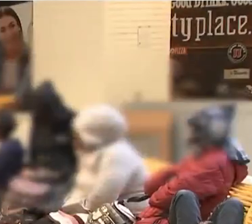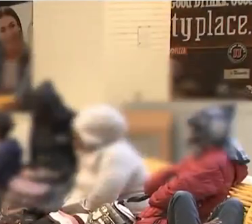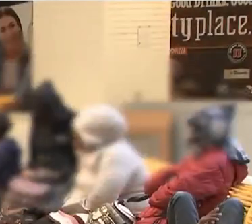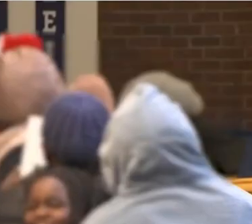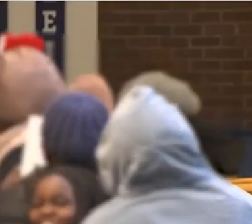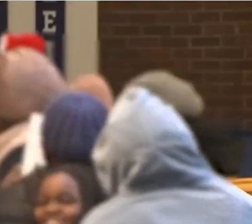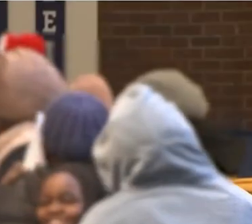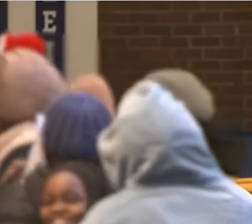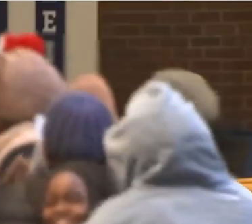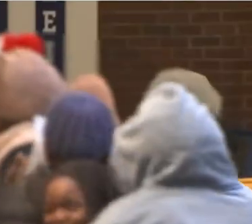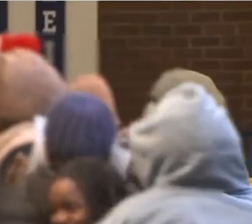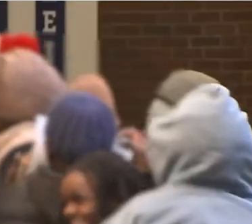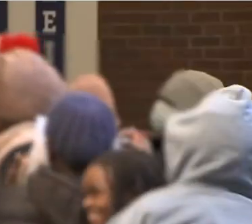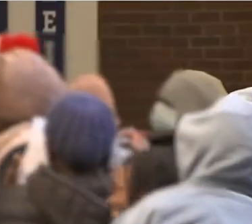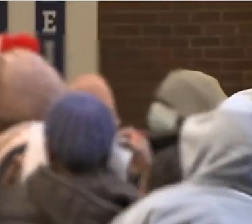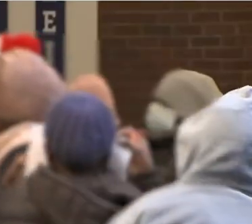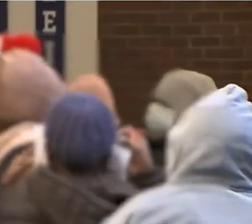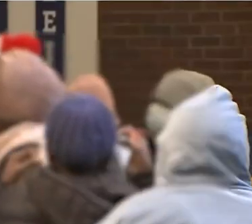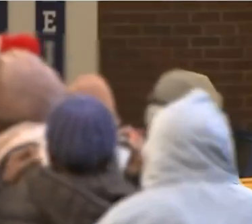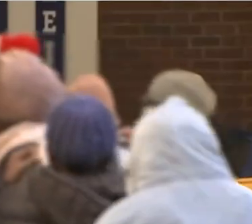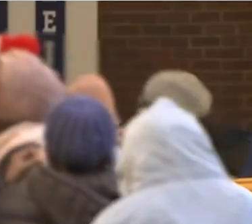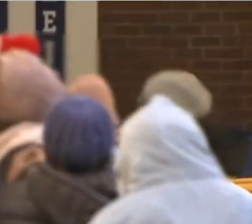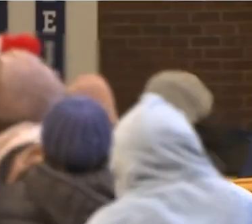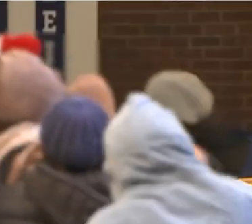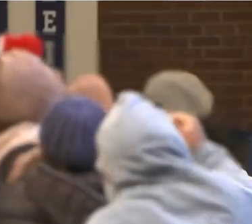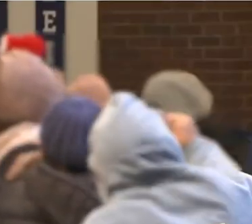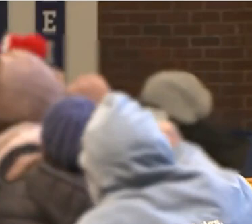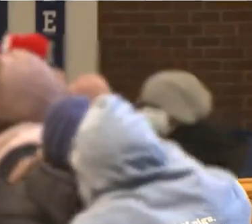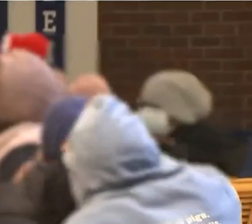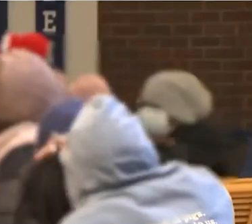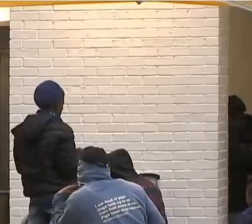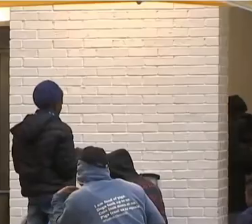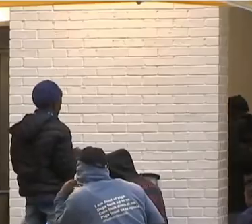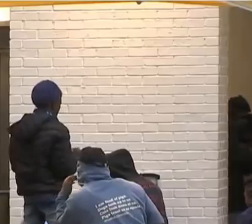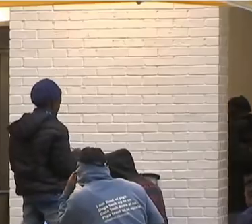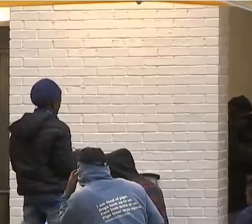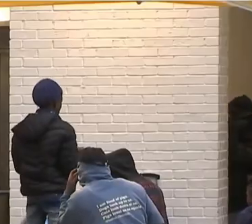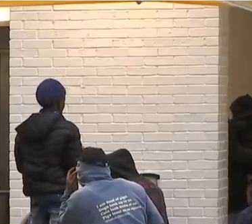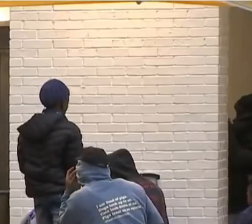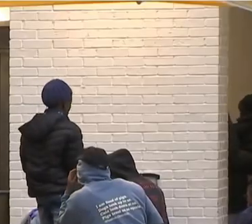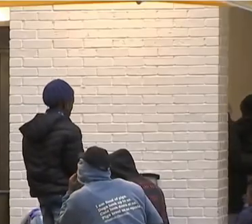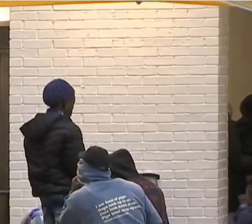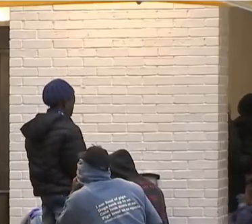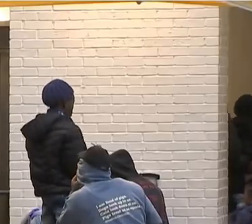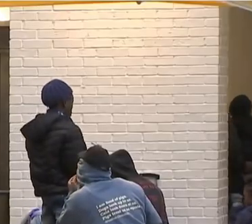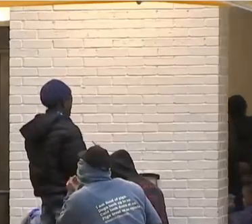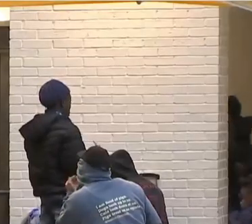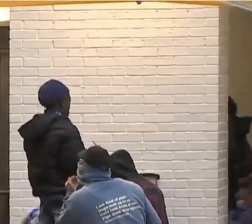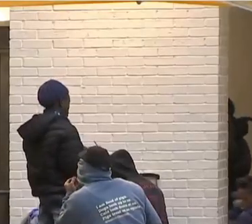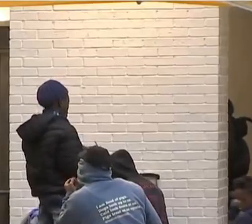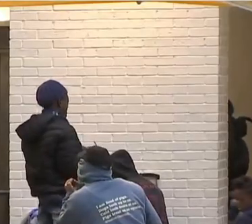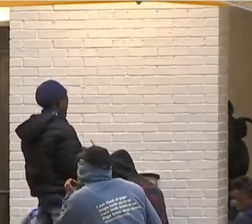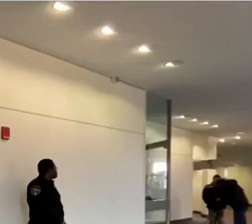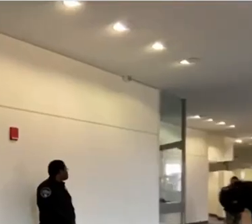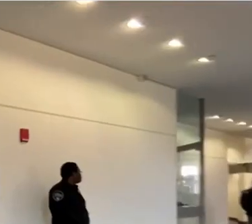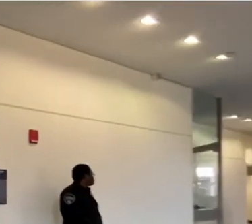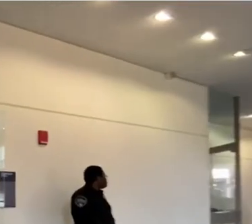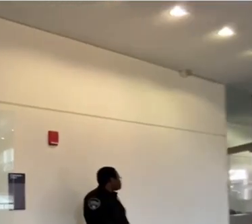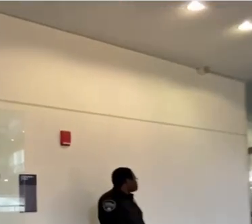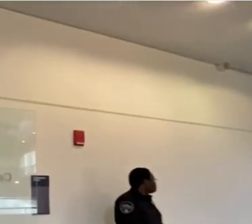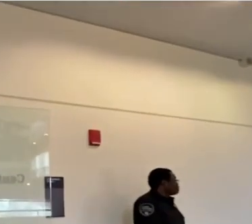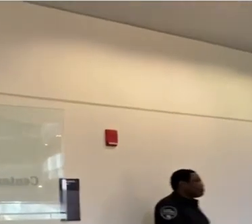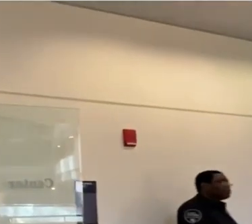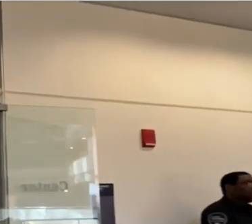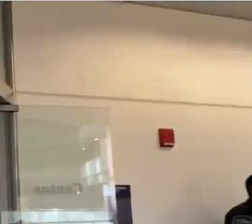relaxed, ready to go. She's also likely going to provide an update on how the Commonwealth is handling the influx of migrant